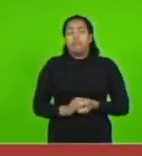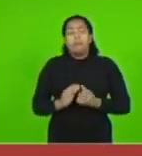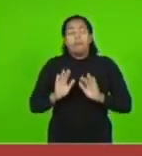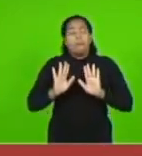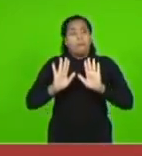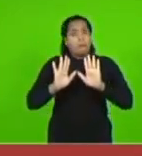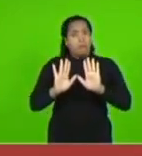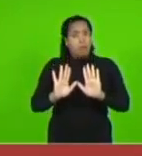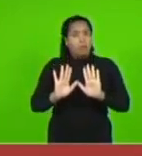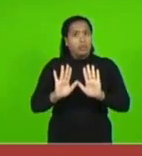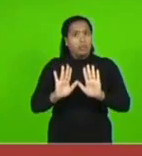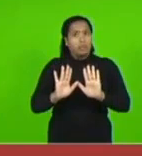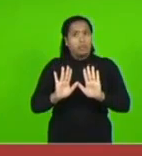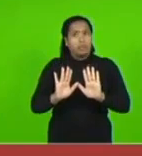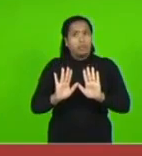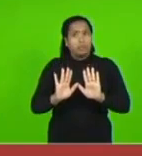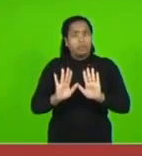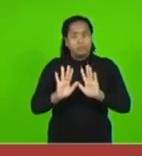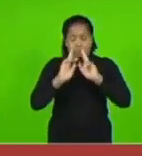But